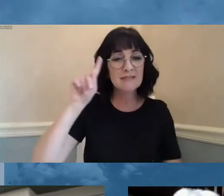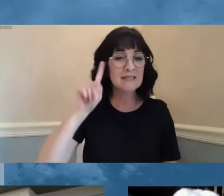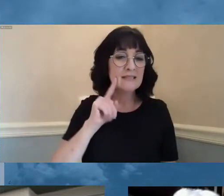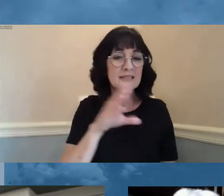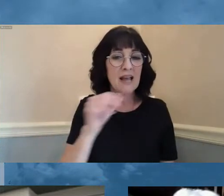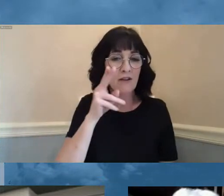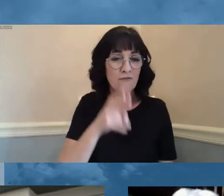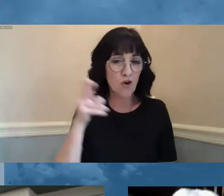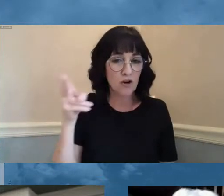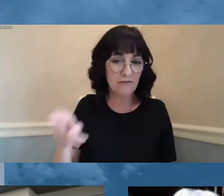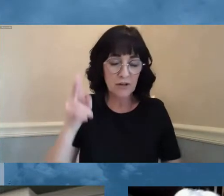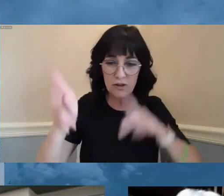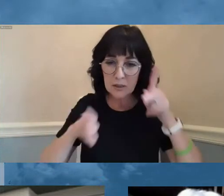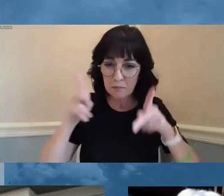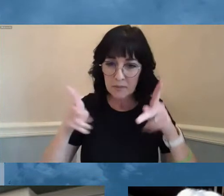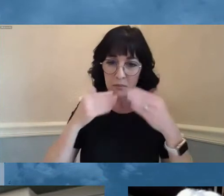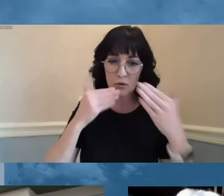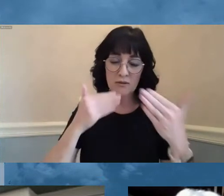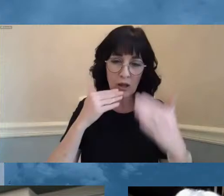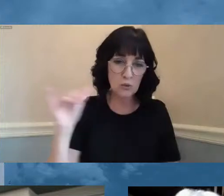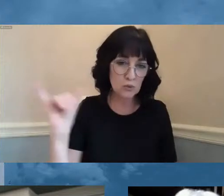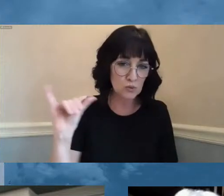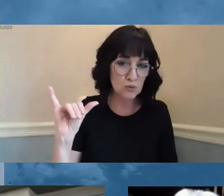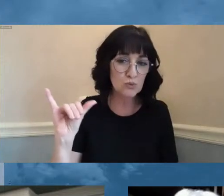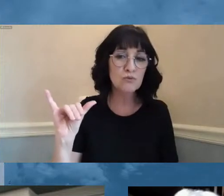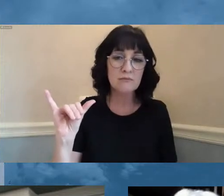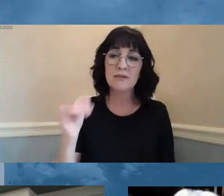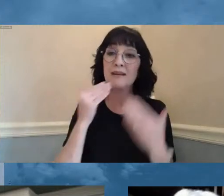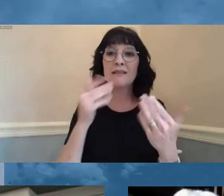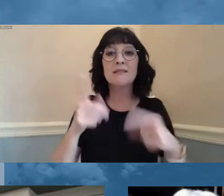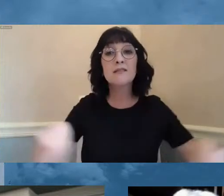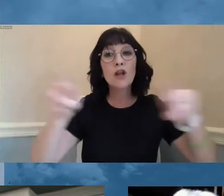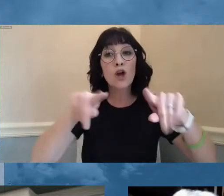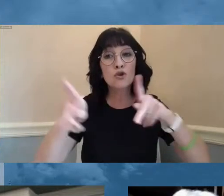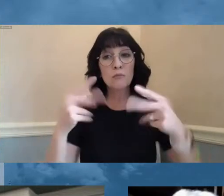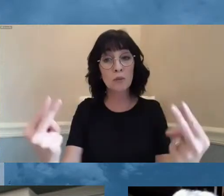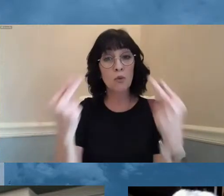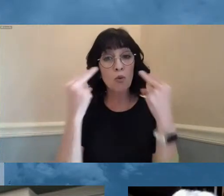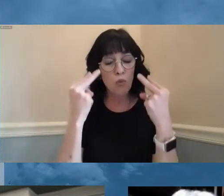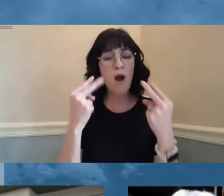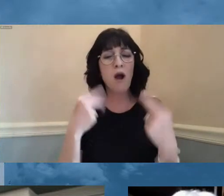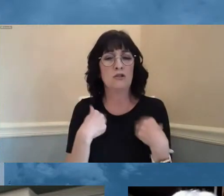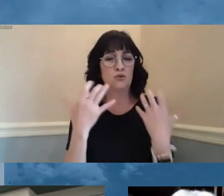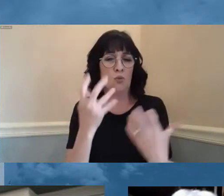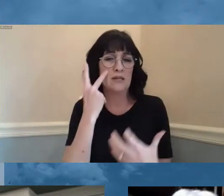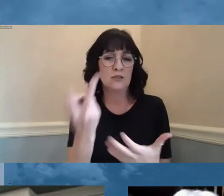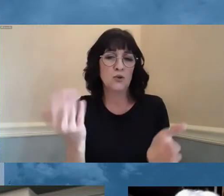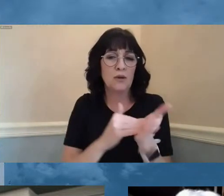hard of hearing. And thank you all again for joining in. We look forward to seeing you next week.